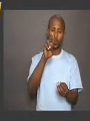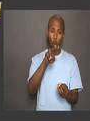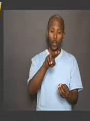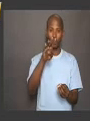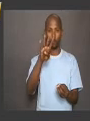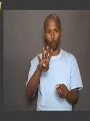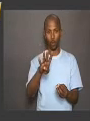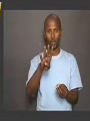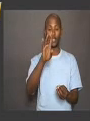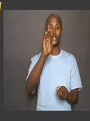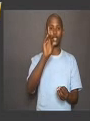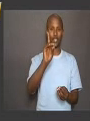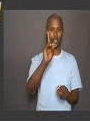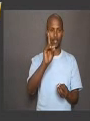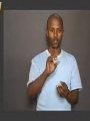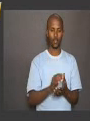24D.